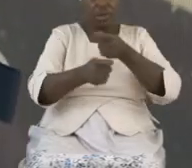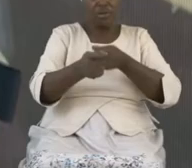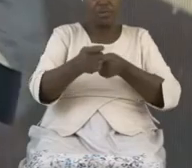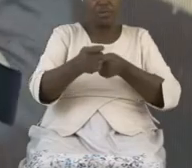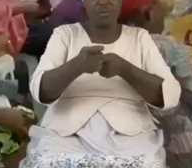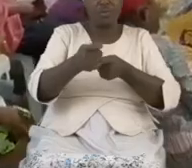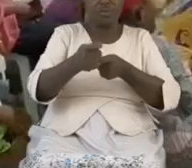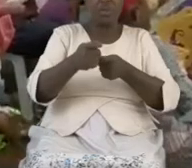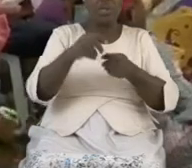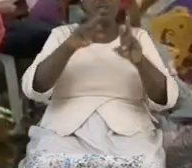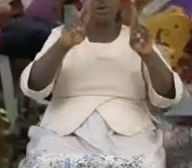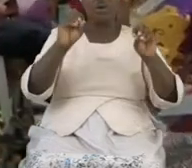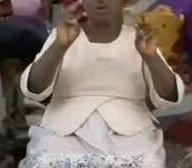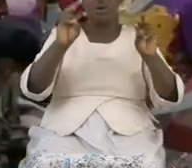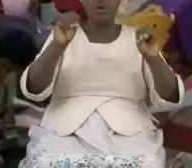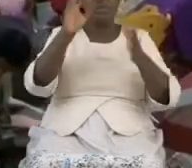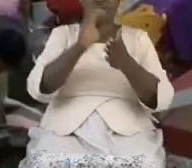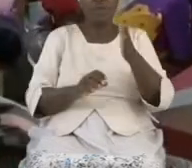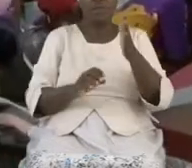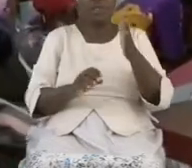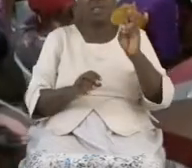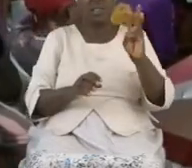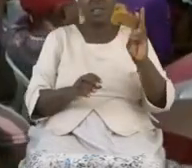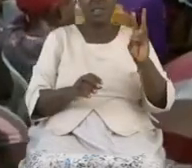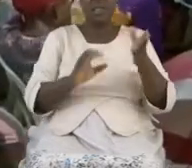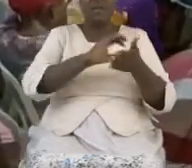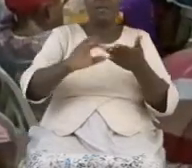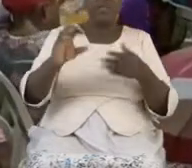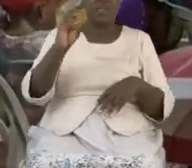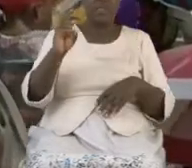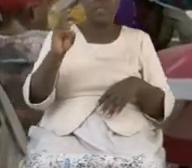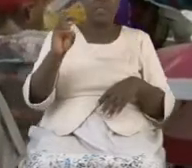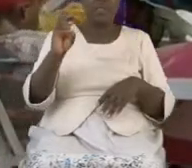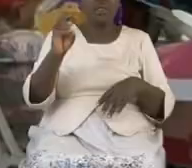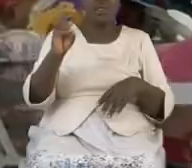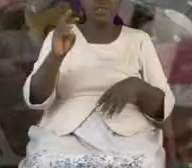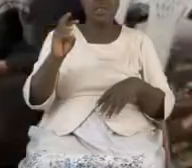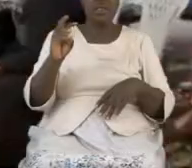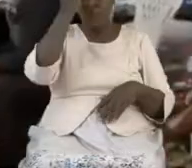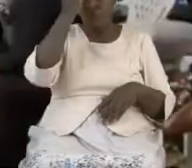chapter 6, verse 6. Knowing this,